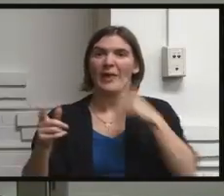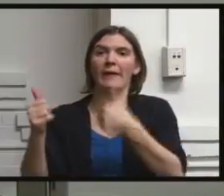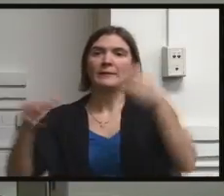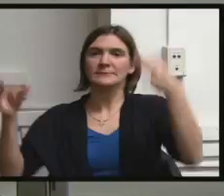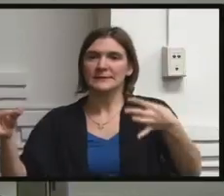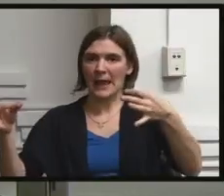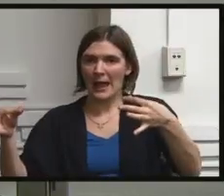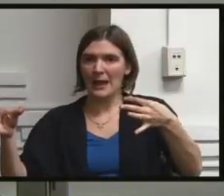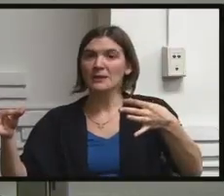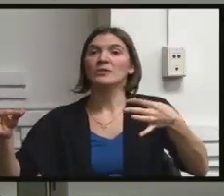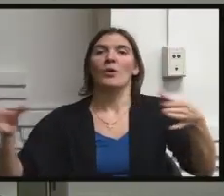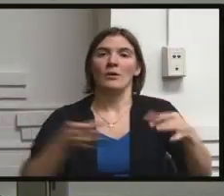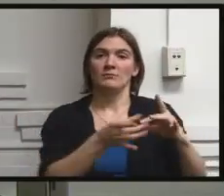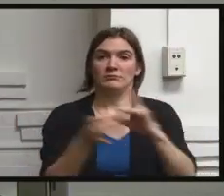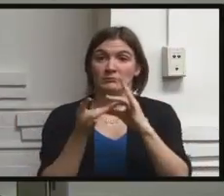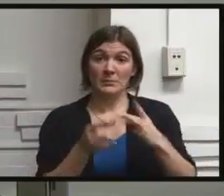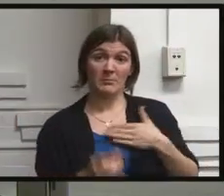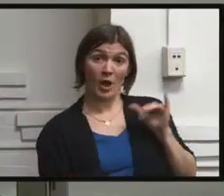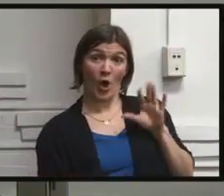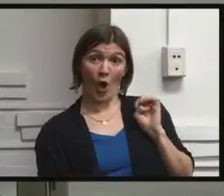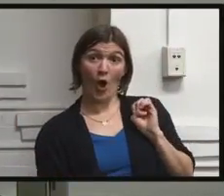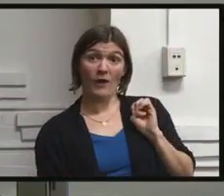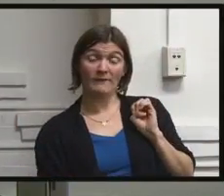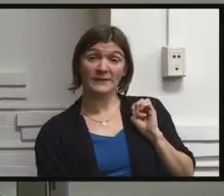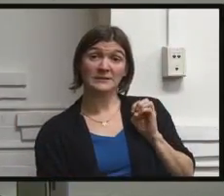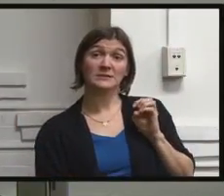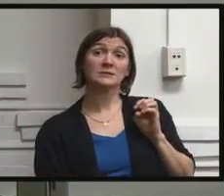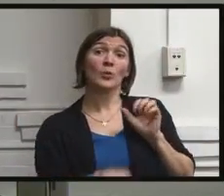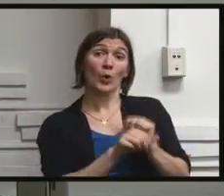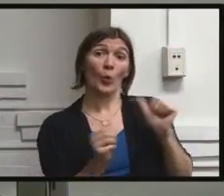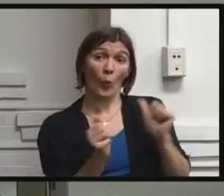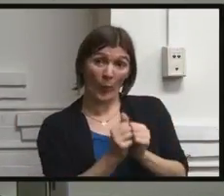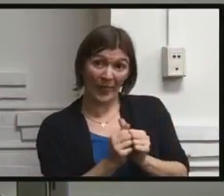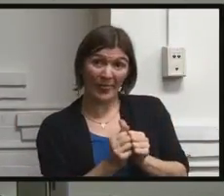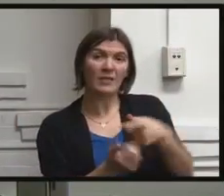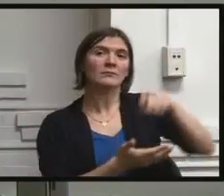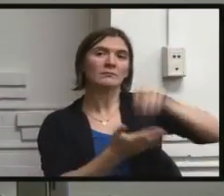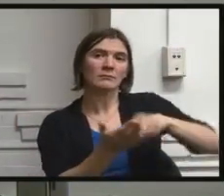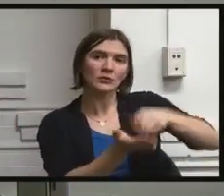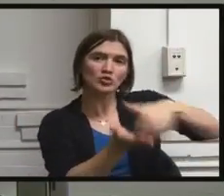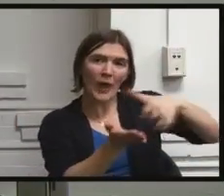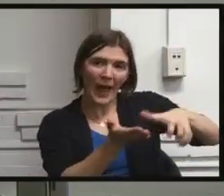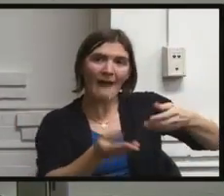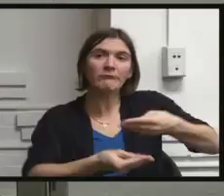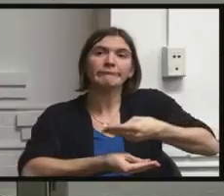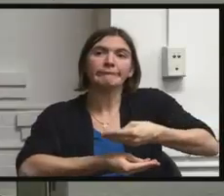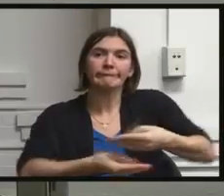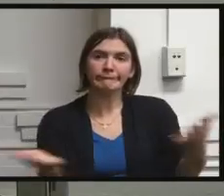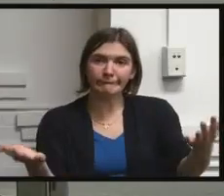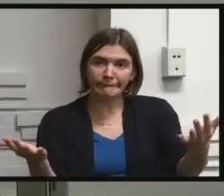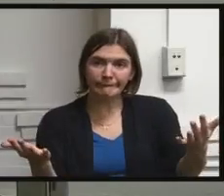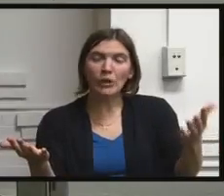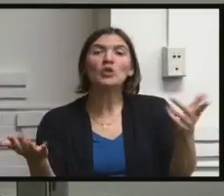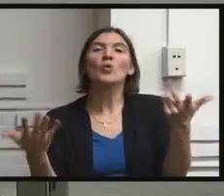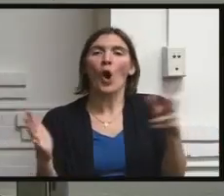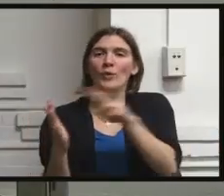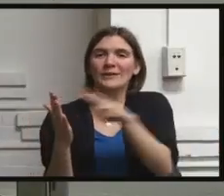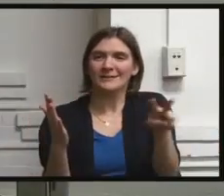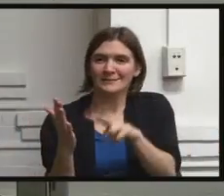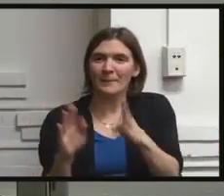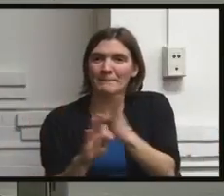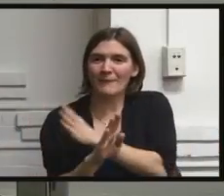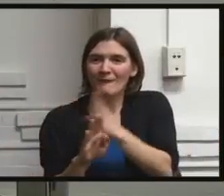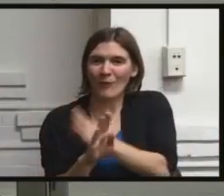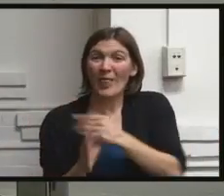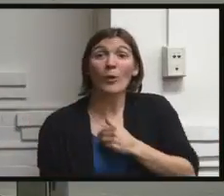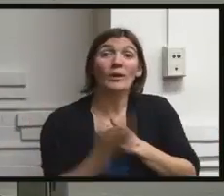plan together. And so when our office distributed drafts, we finally had a draft version for you to review prior to it going